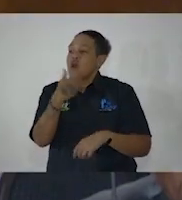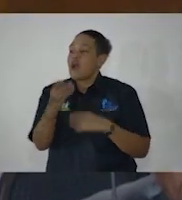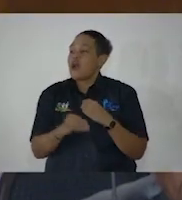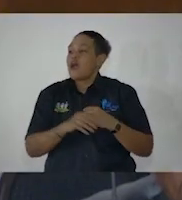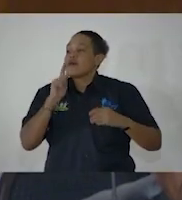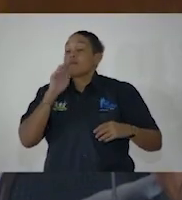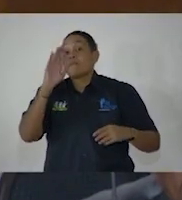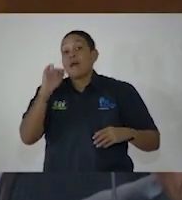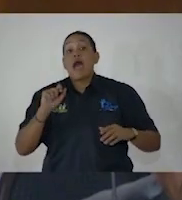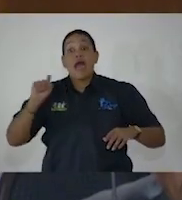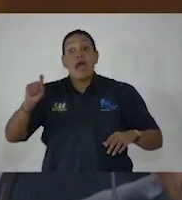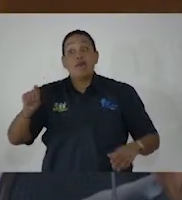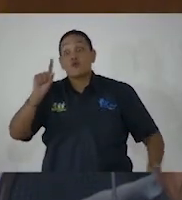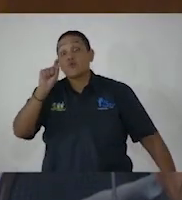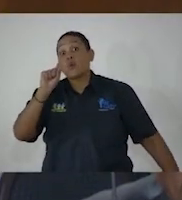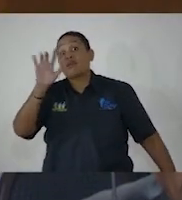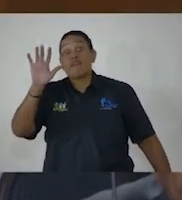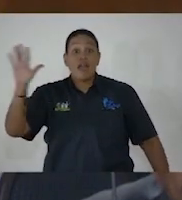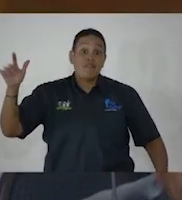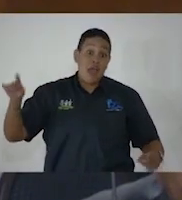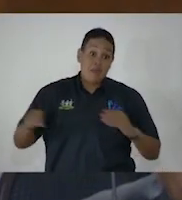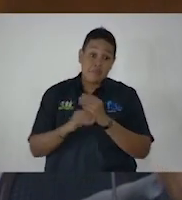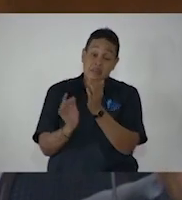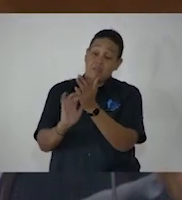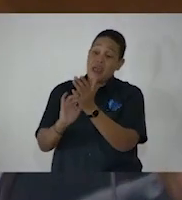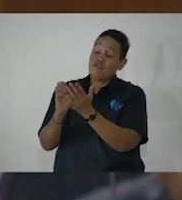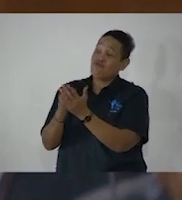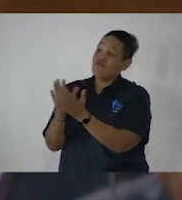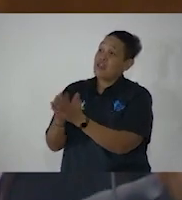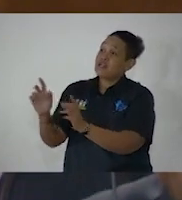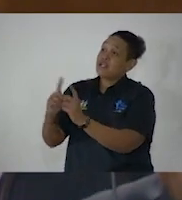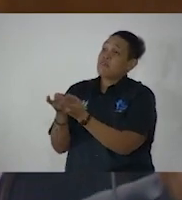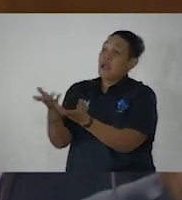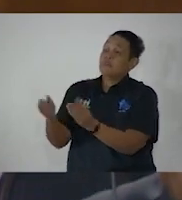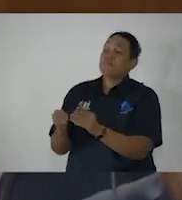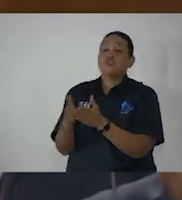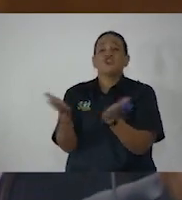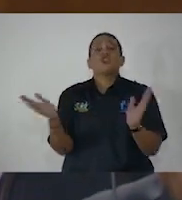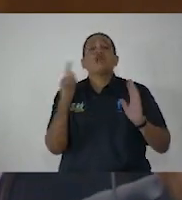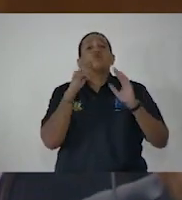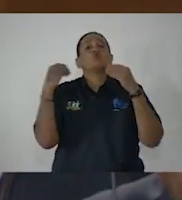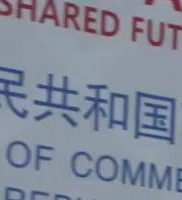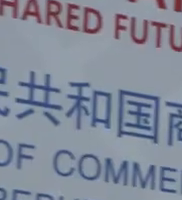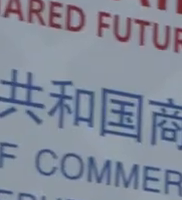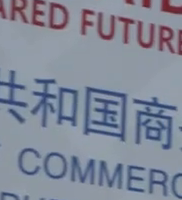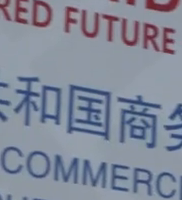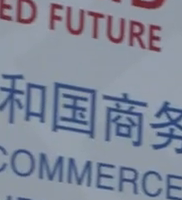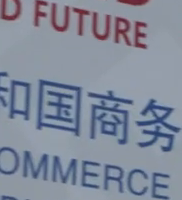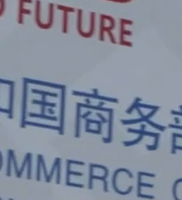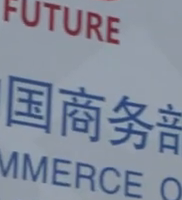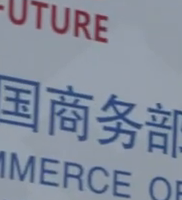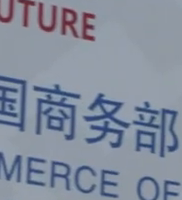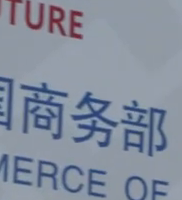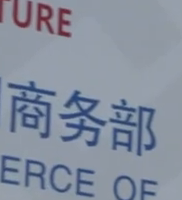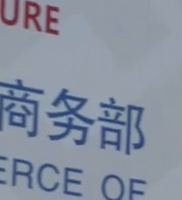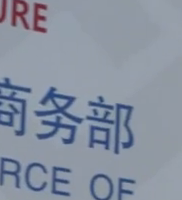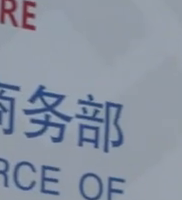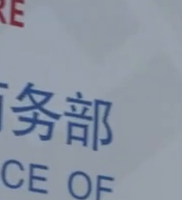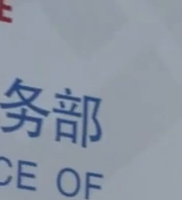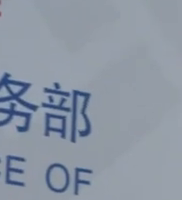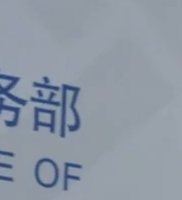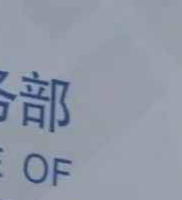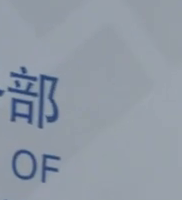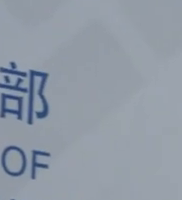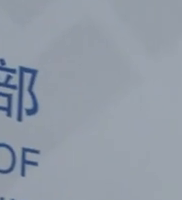By April of 2025, the Medical Records Department, the General Stores, the Dietary Department, and the server